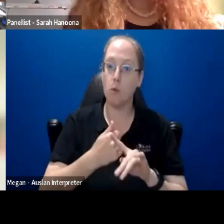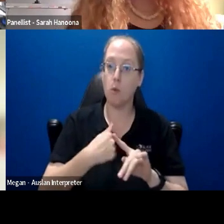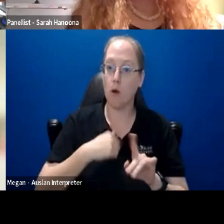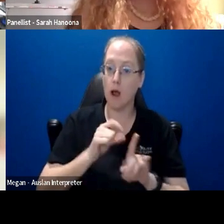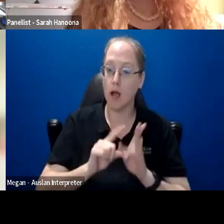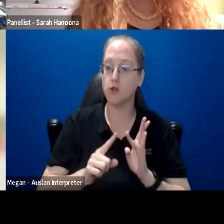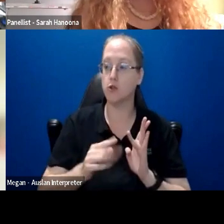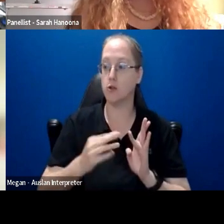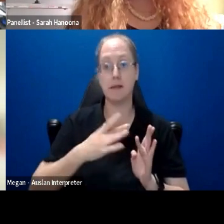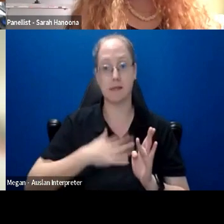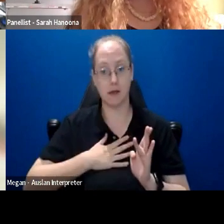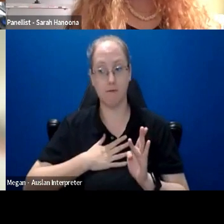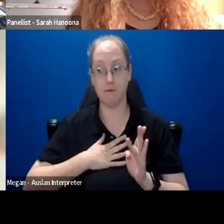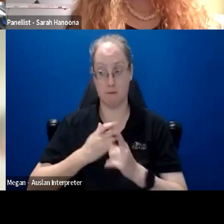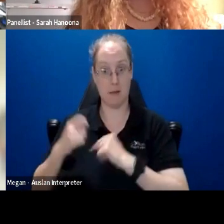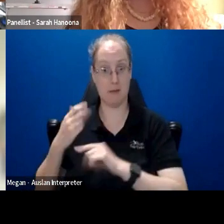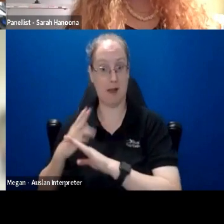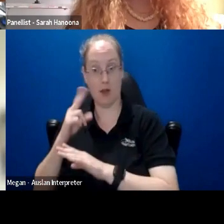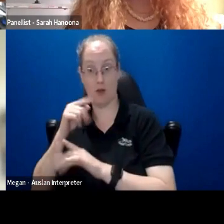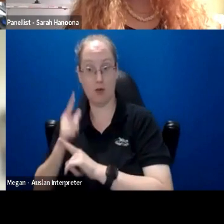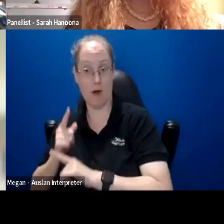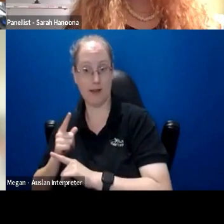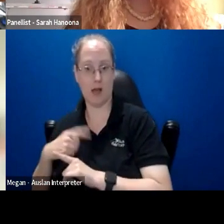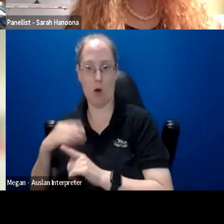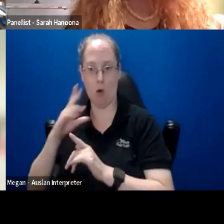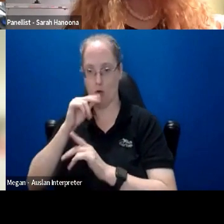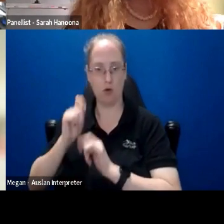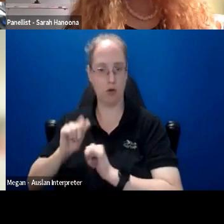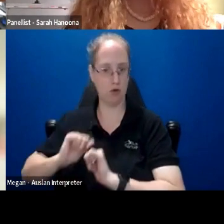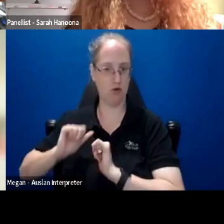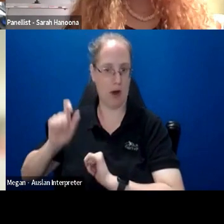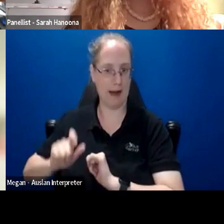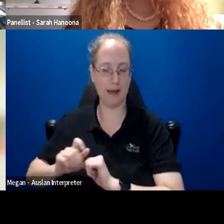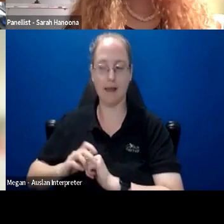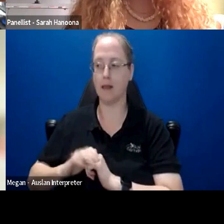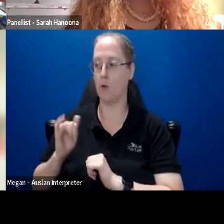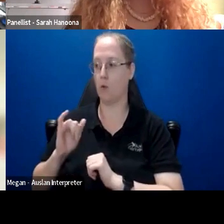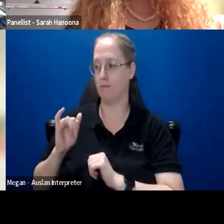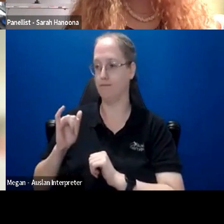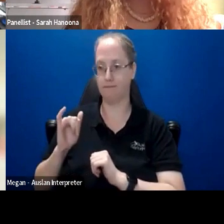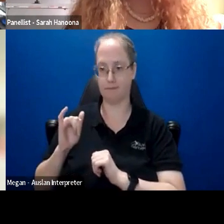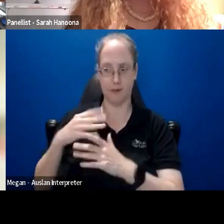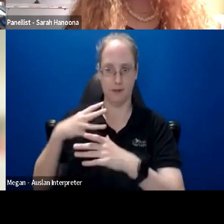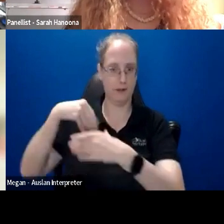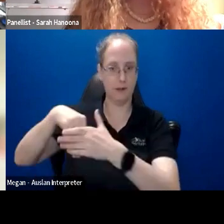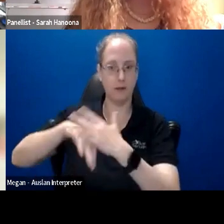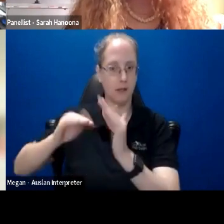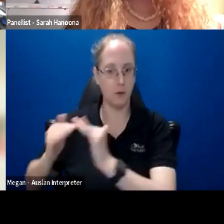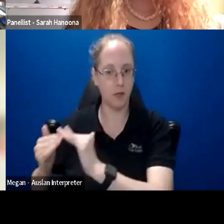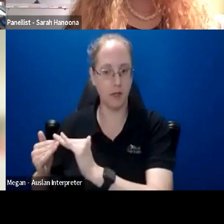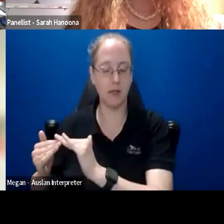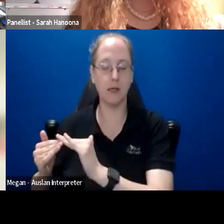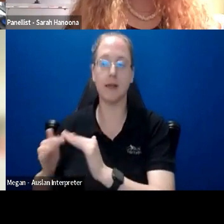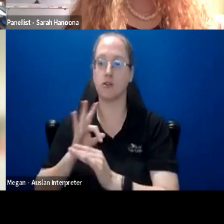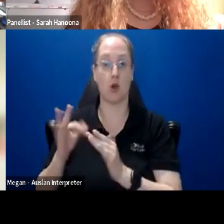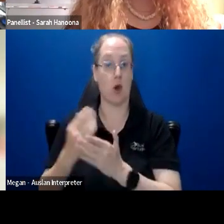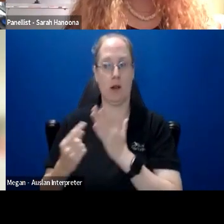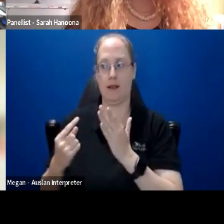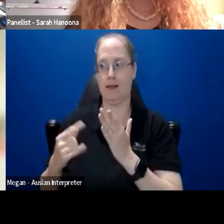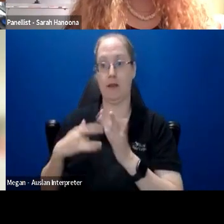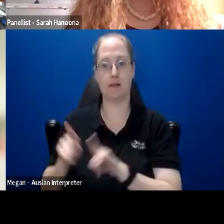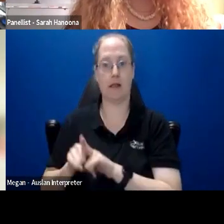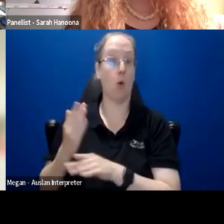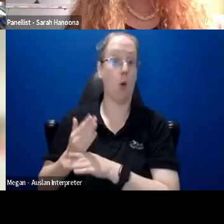like being a youth advisor or being a youth trainee or being with the community, is not just a work for me, but it's